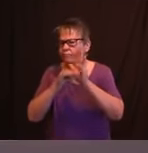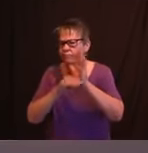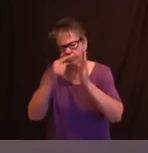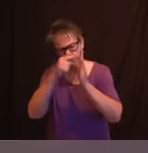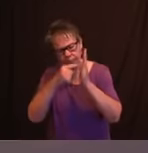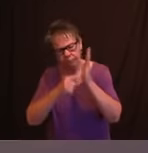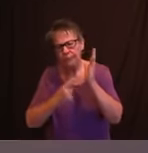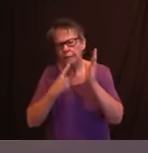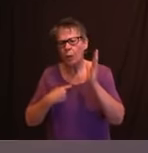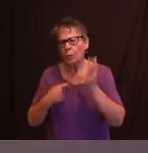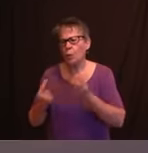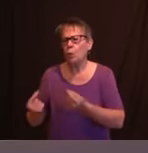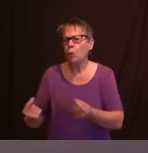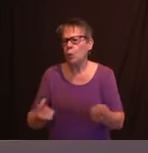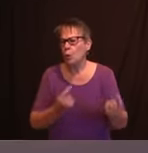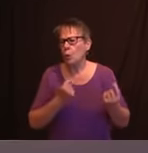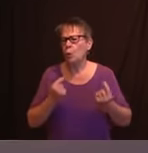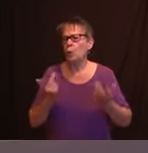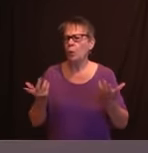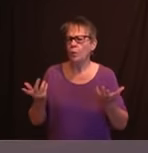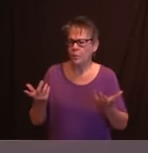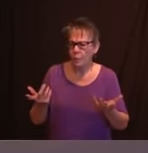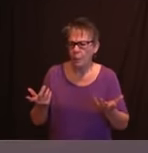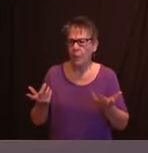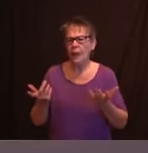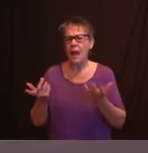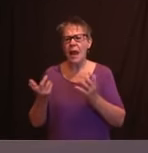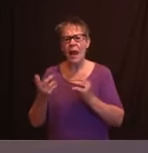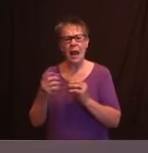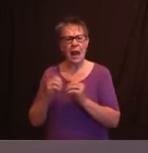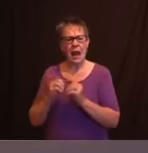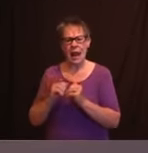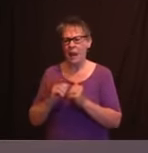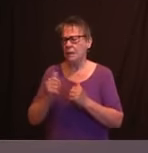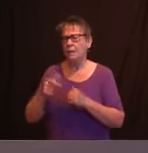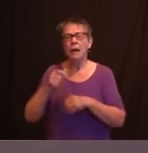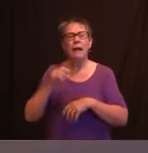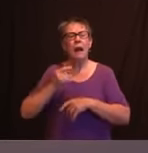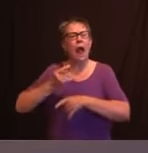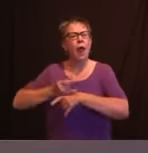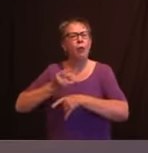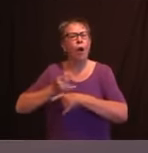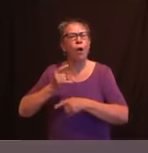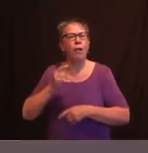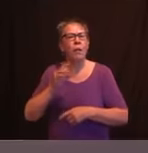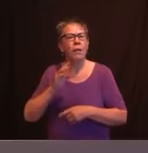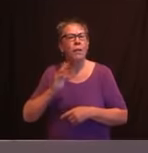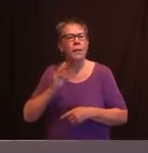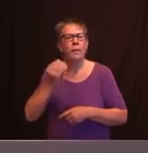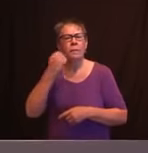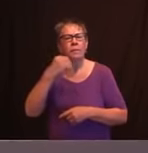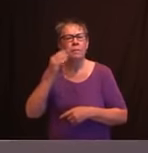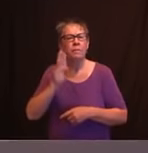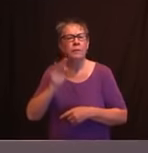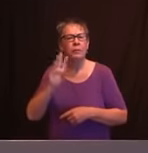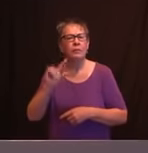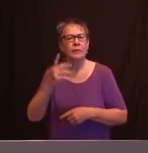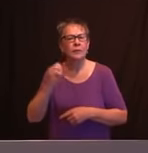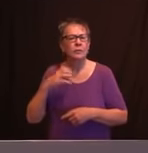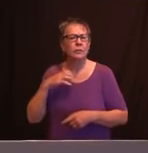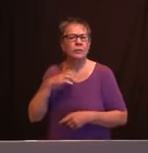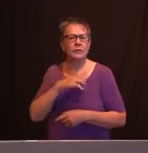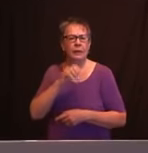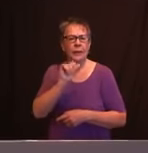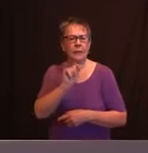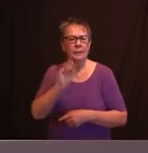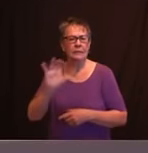folks an ability to offer some more services. With that, I'm going to mask up, if that's all right. Again, I want to thank,